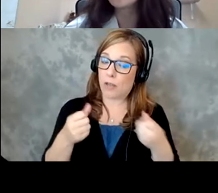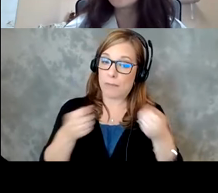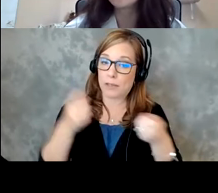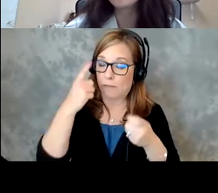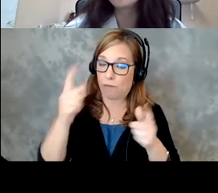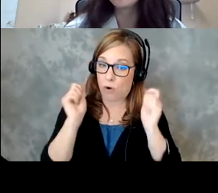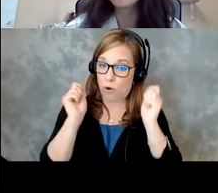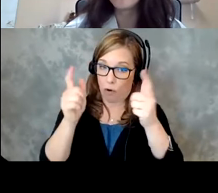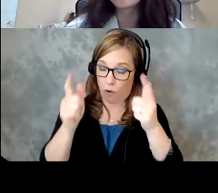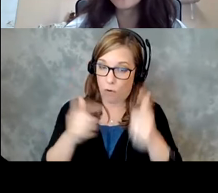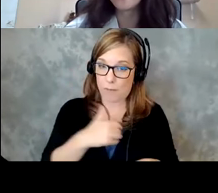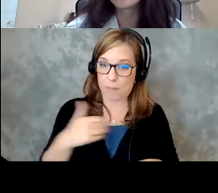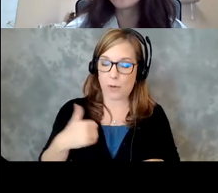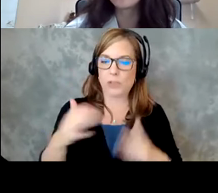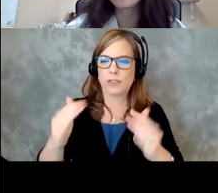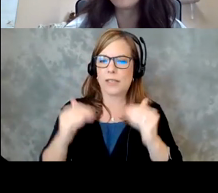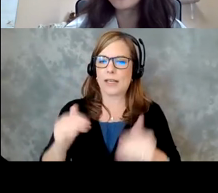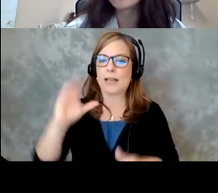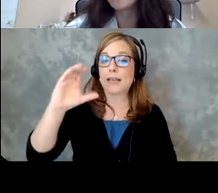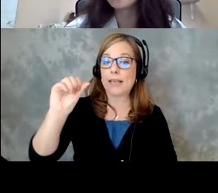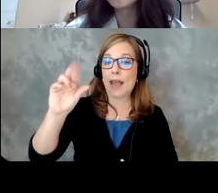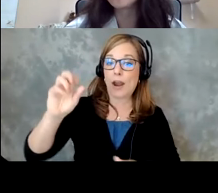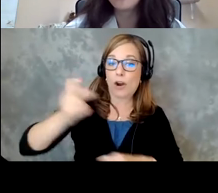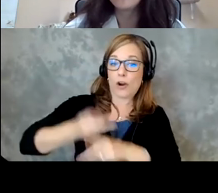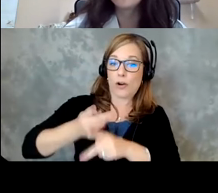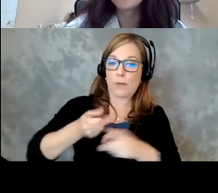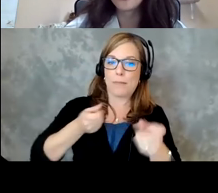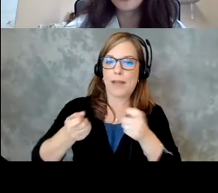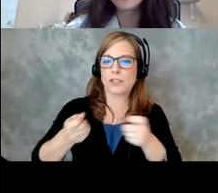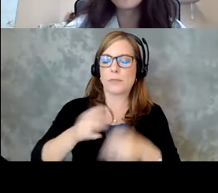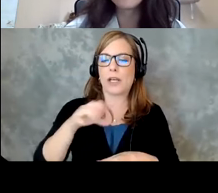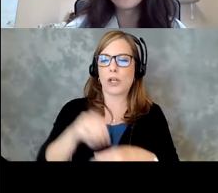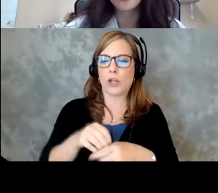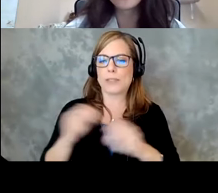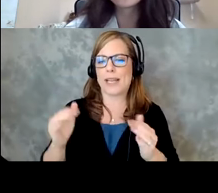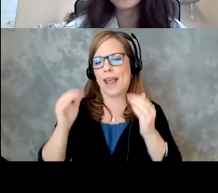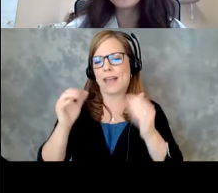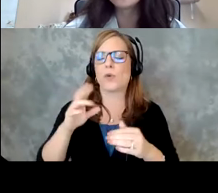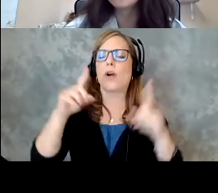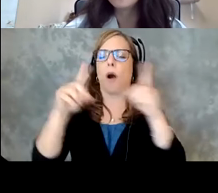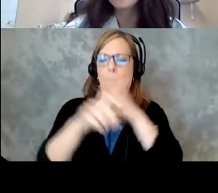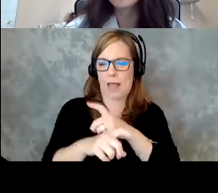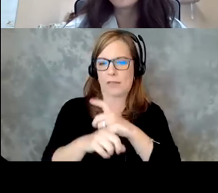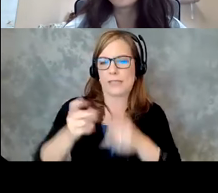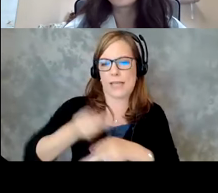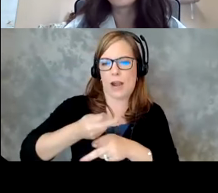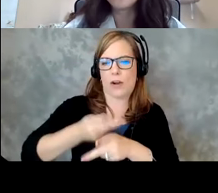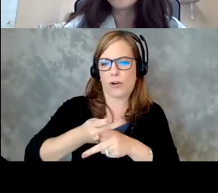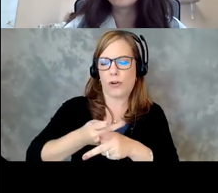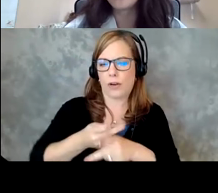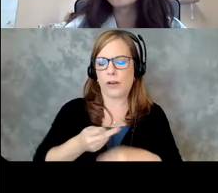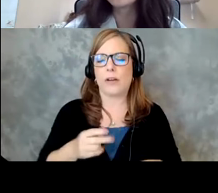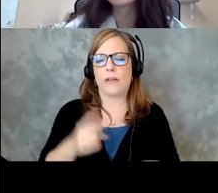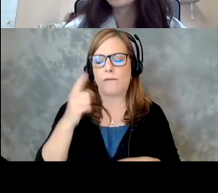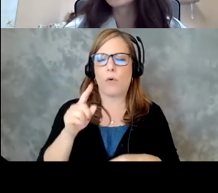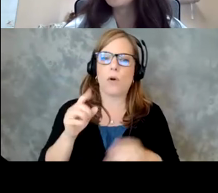care management, which includes enhanced care management or complex care management for the highest needs and or like